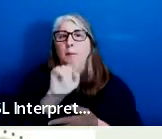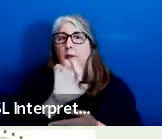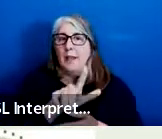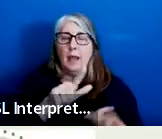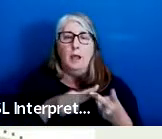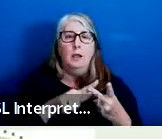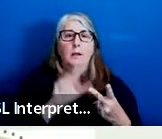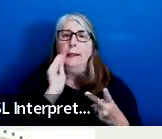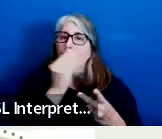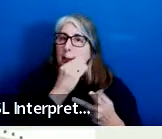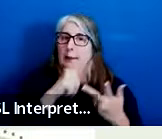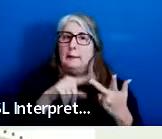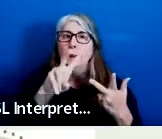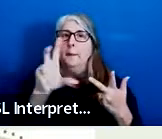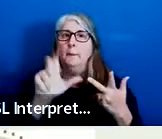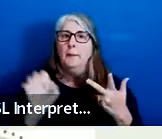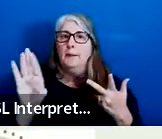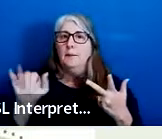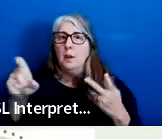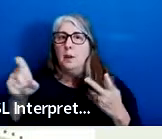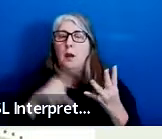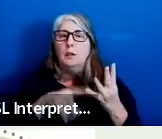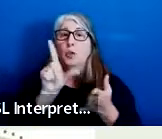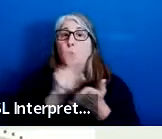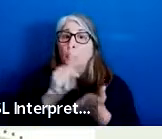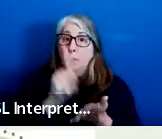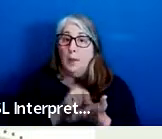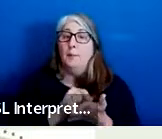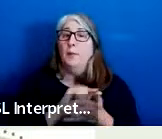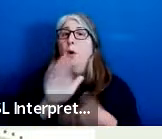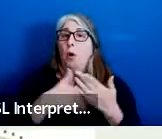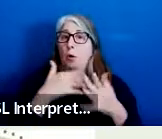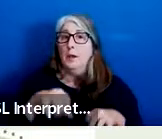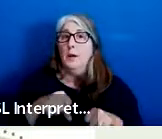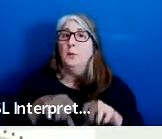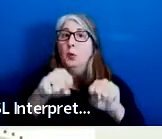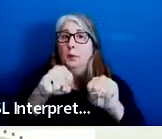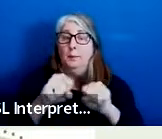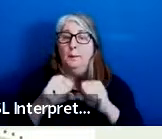boxes, and newspaper all help to absorb moisture.